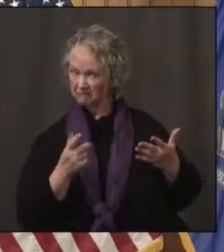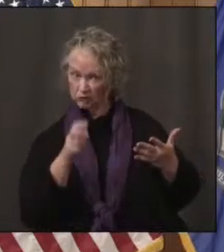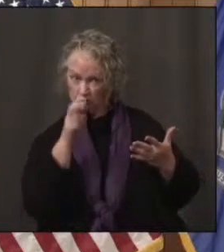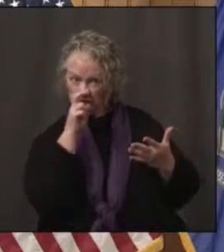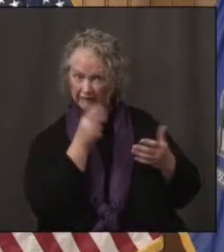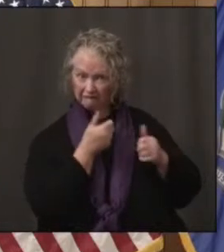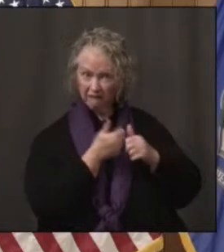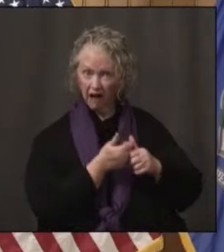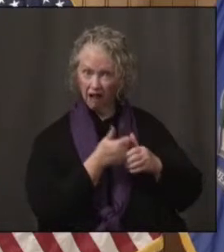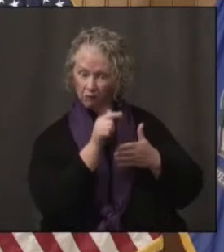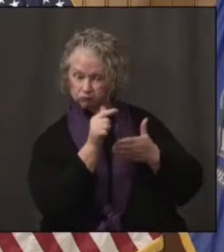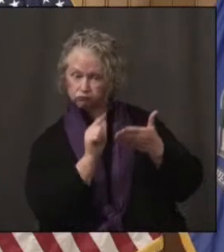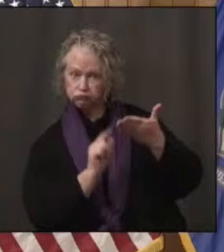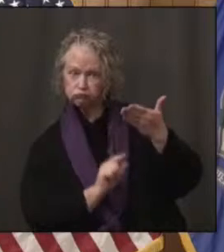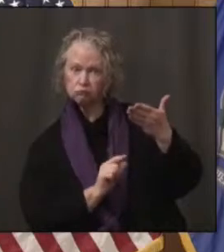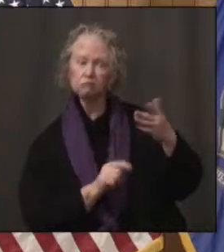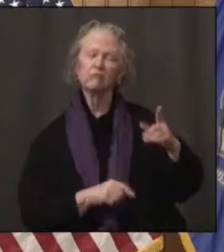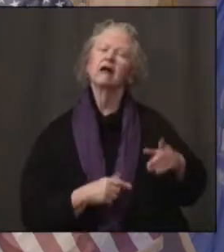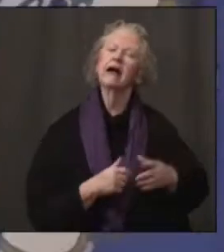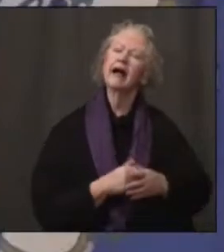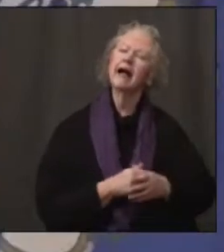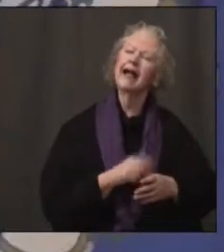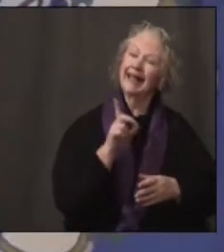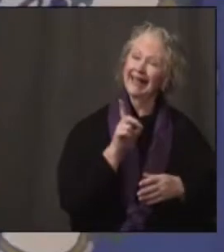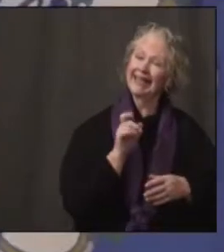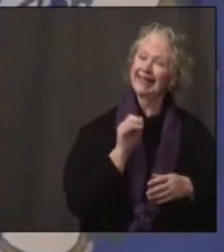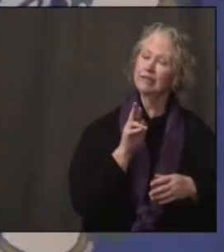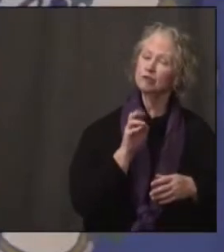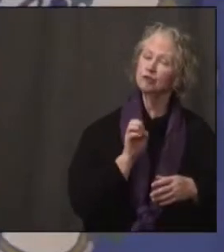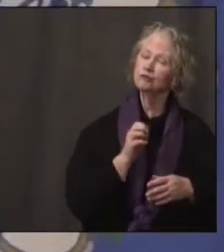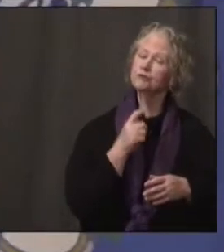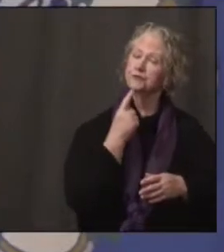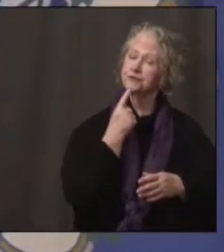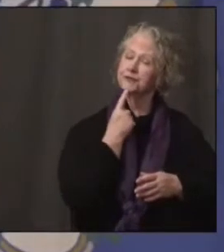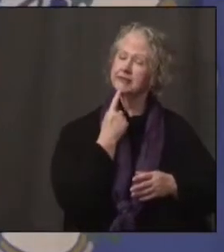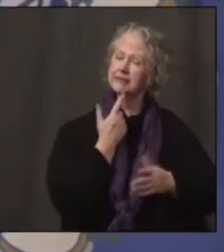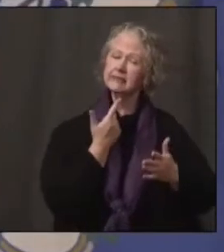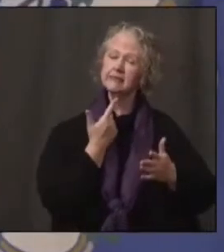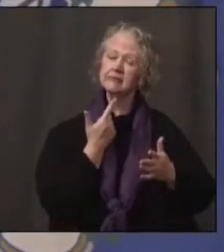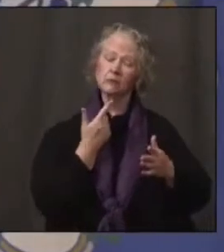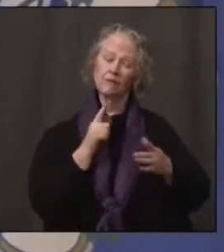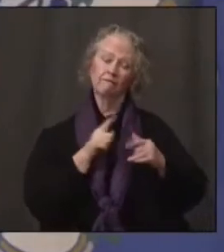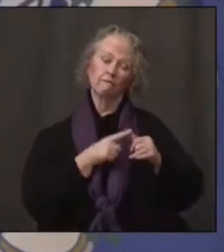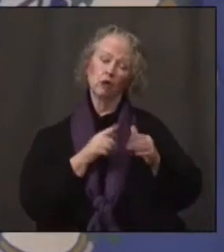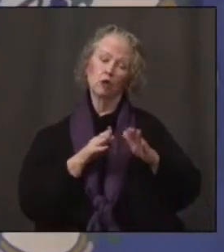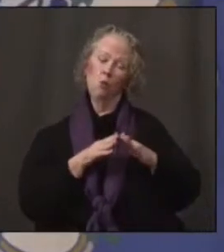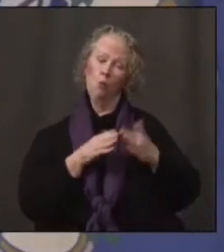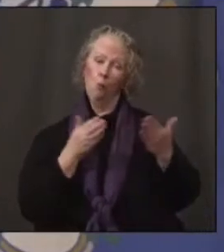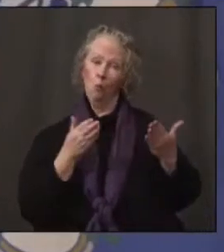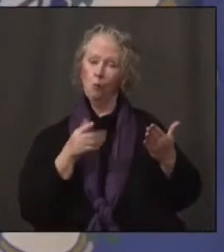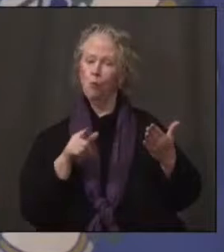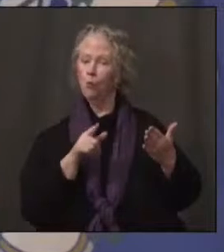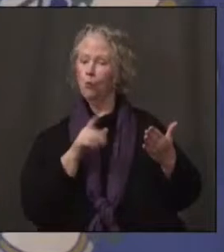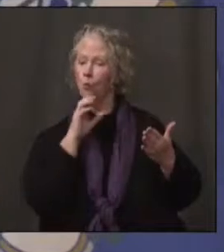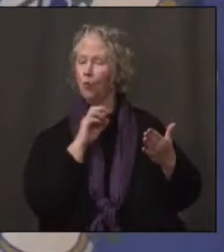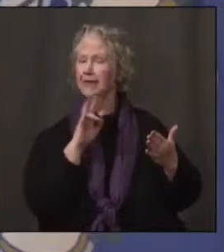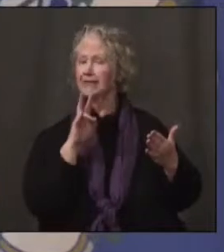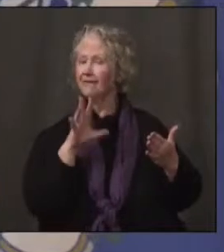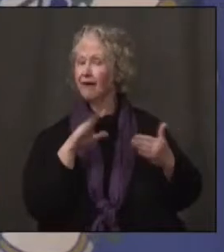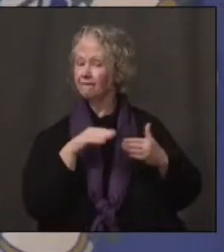be? I think Deirdre said probably open up to those 75 and